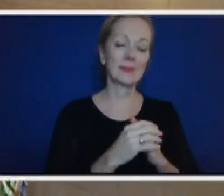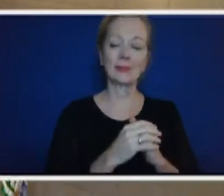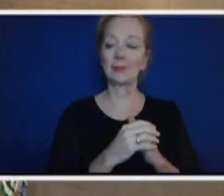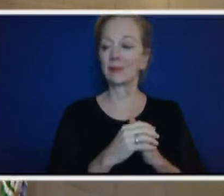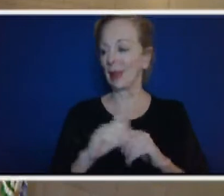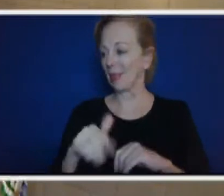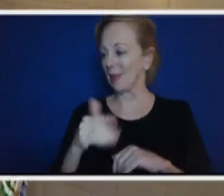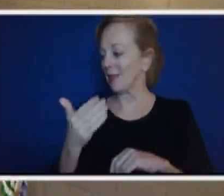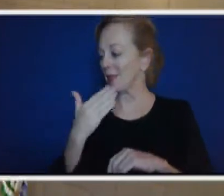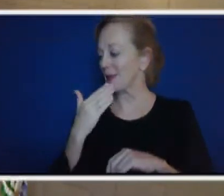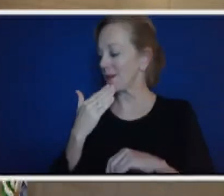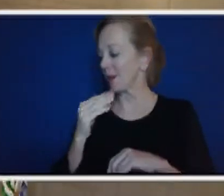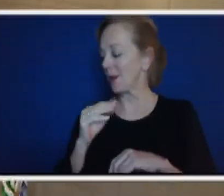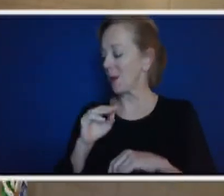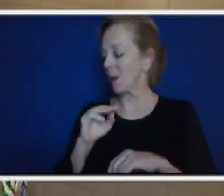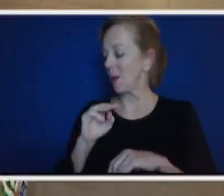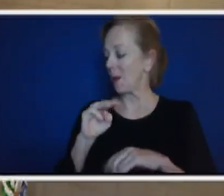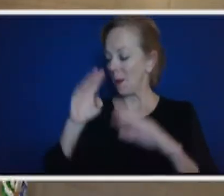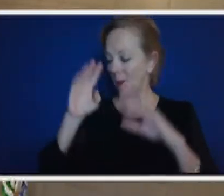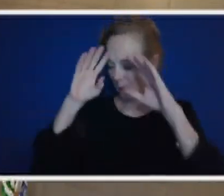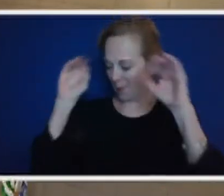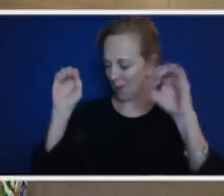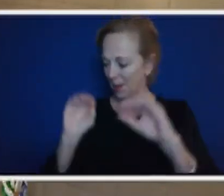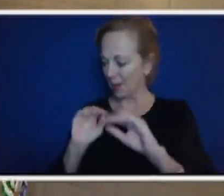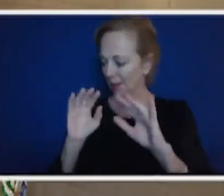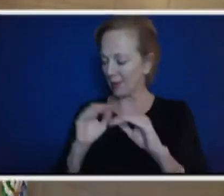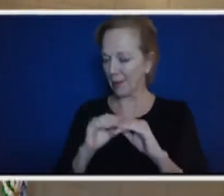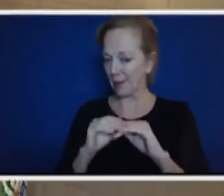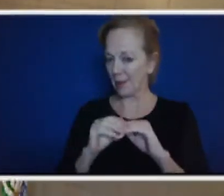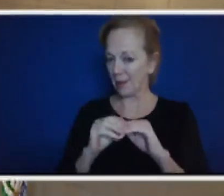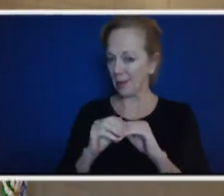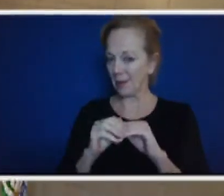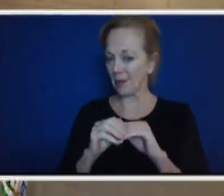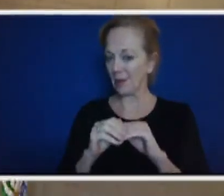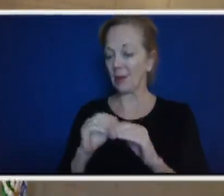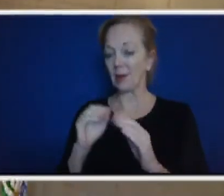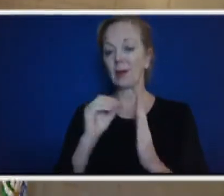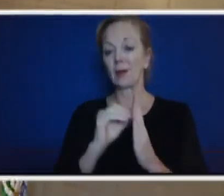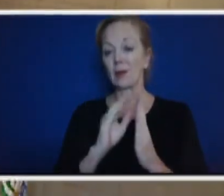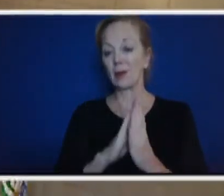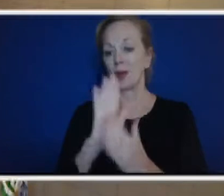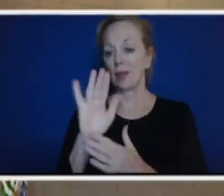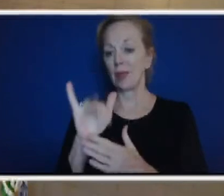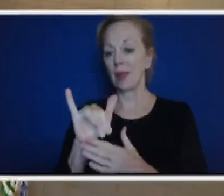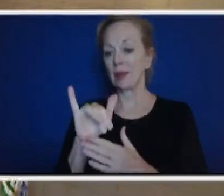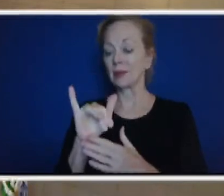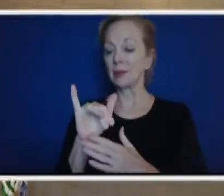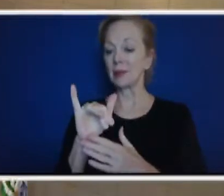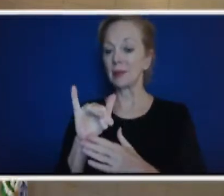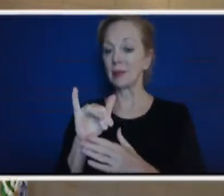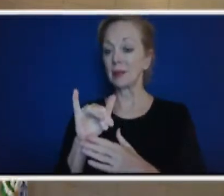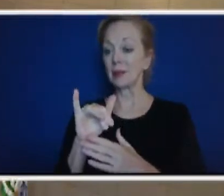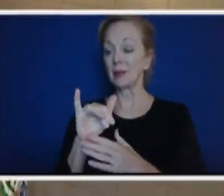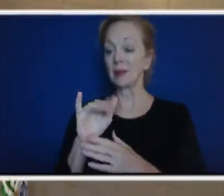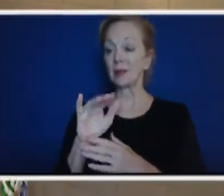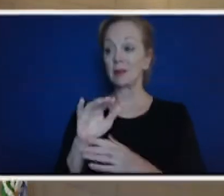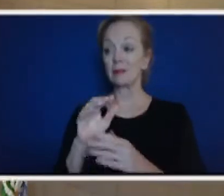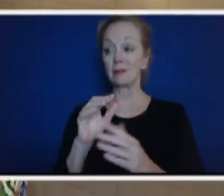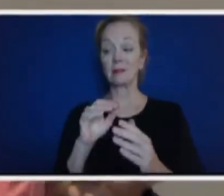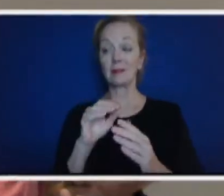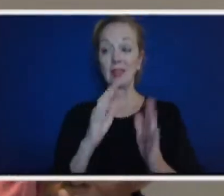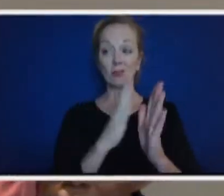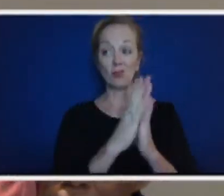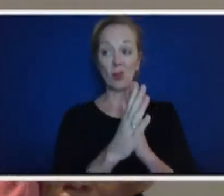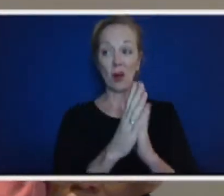Mayor Pro Tem. I just want to be clear for the record that these traffic pattern